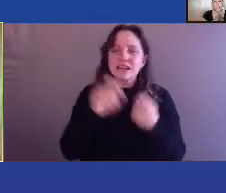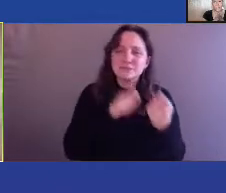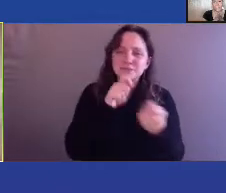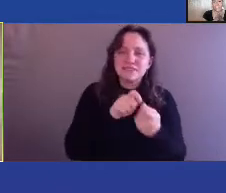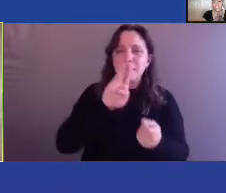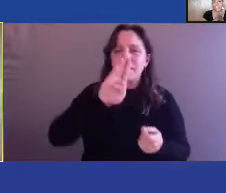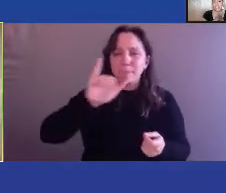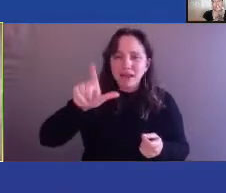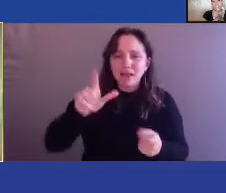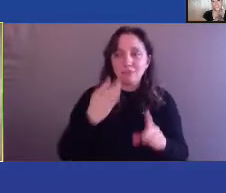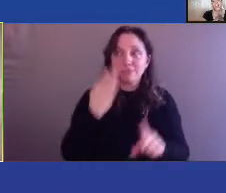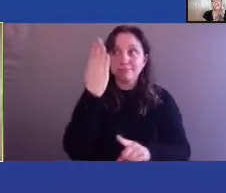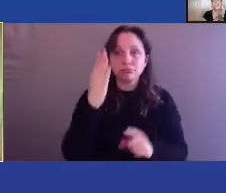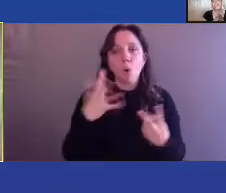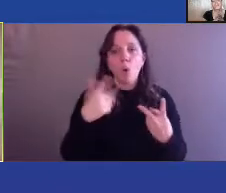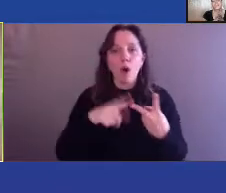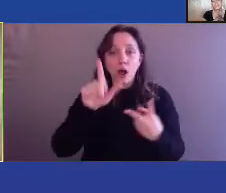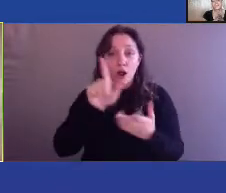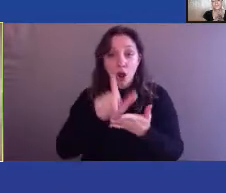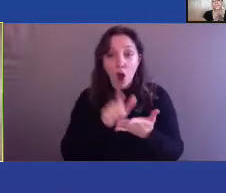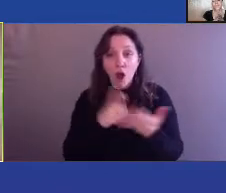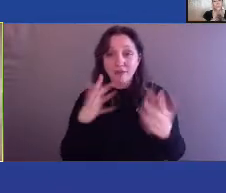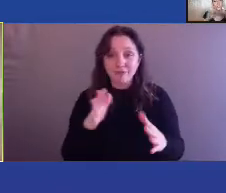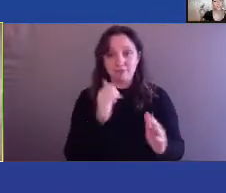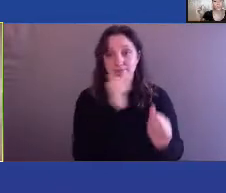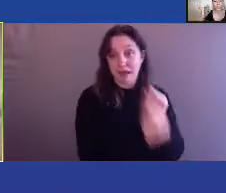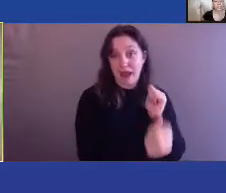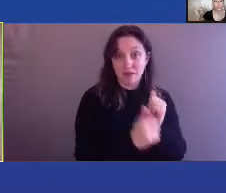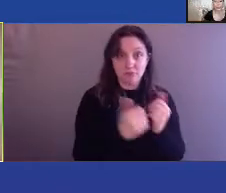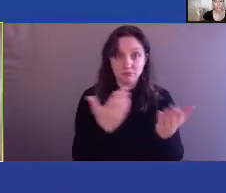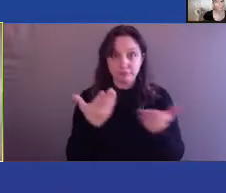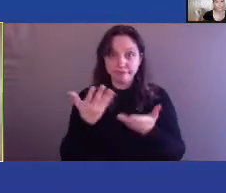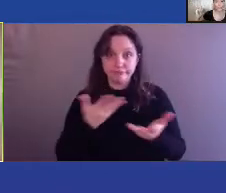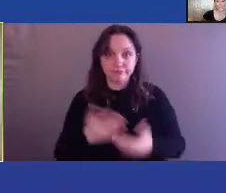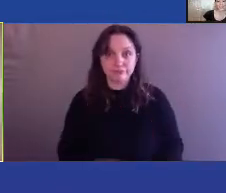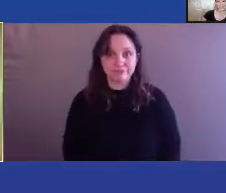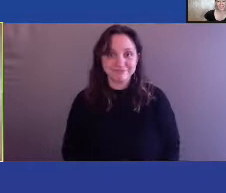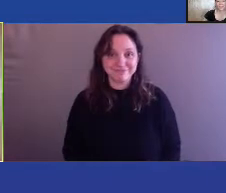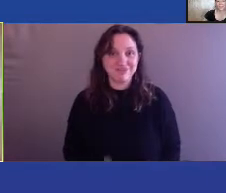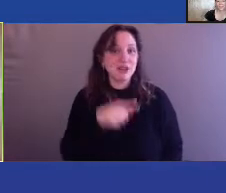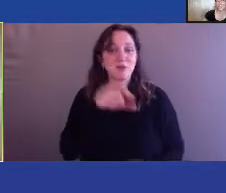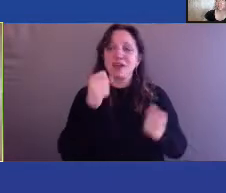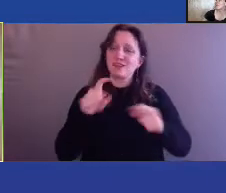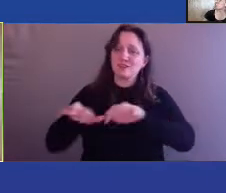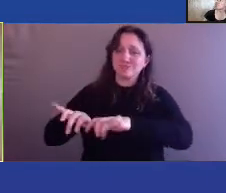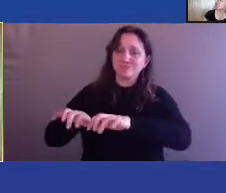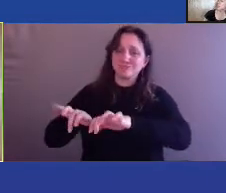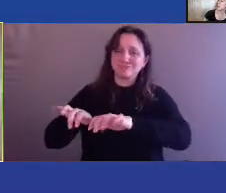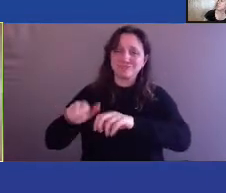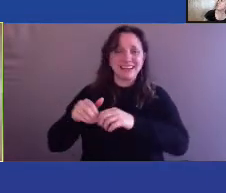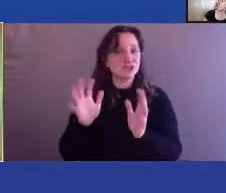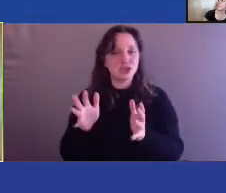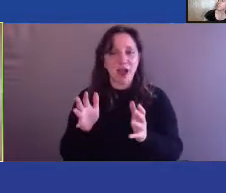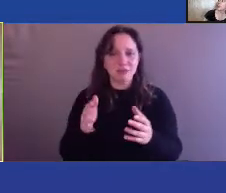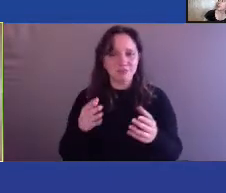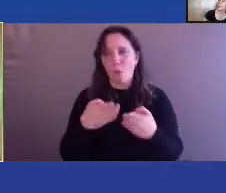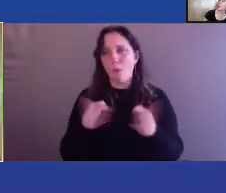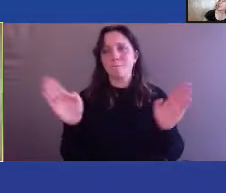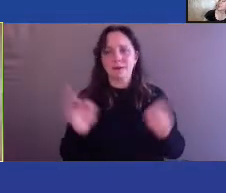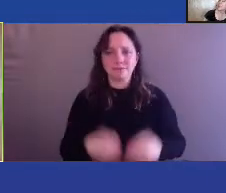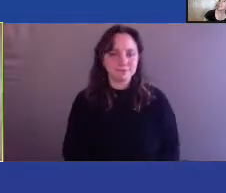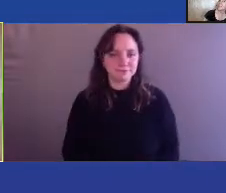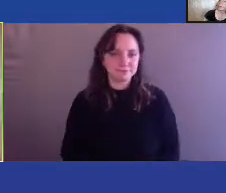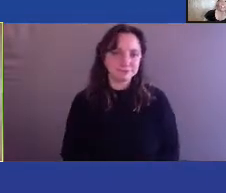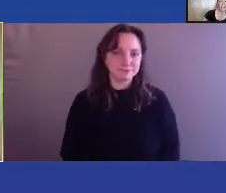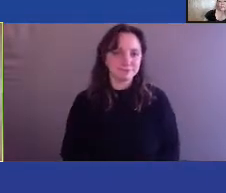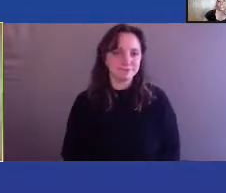can drop some ideas into the chat. We're just brainstorming a little bit here. So if I'm